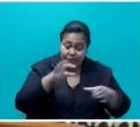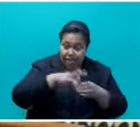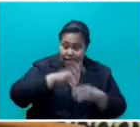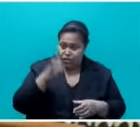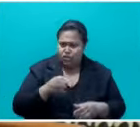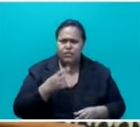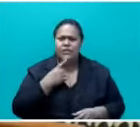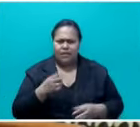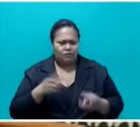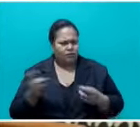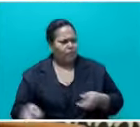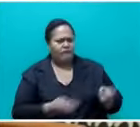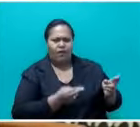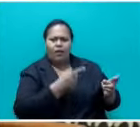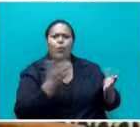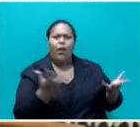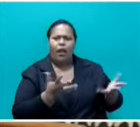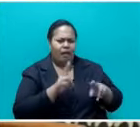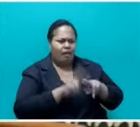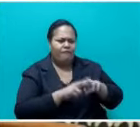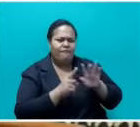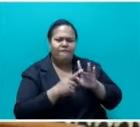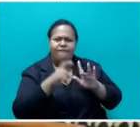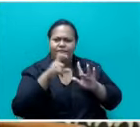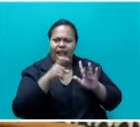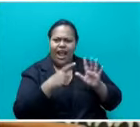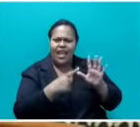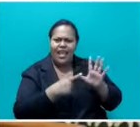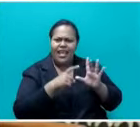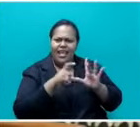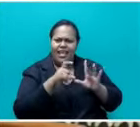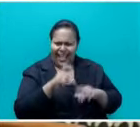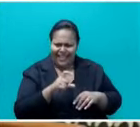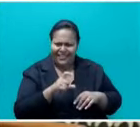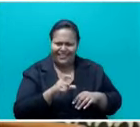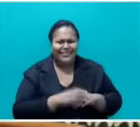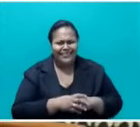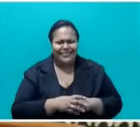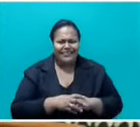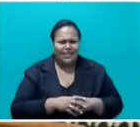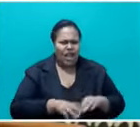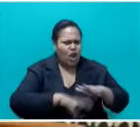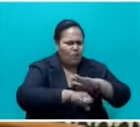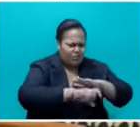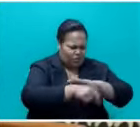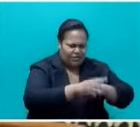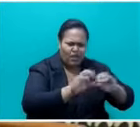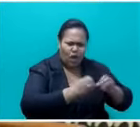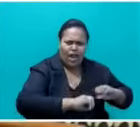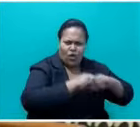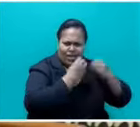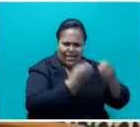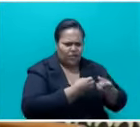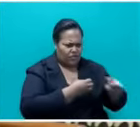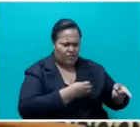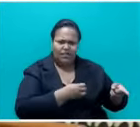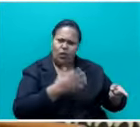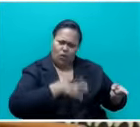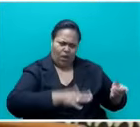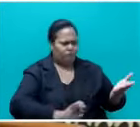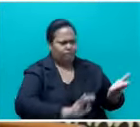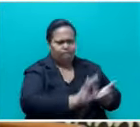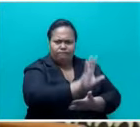to FICAC. He then proceeded to remove him from the Register of Voters. This is despite the fact that Honorable Nwaikula